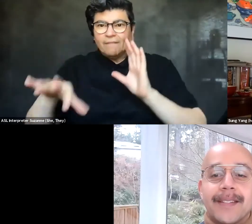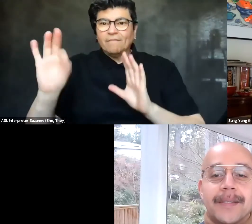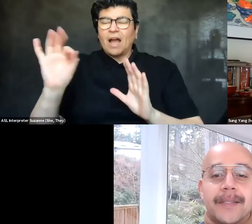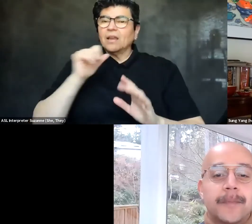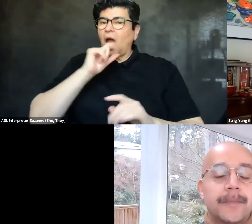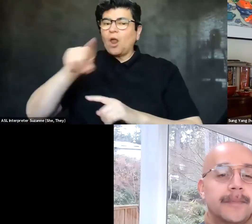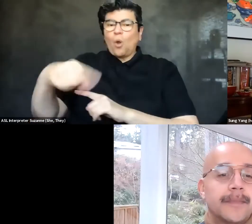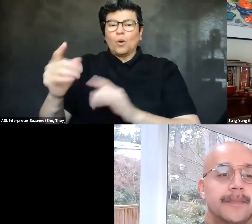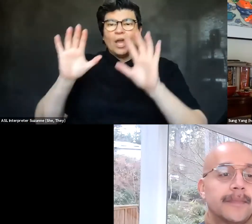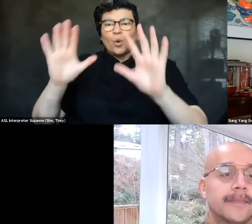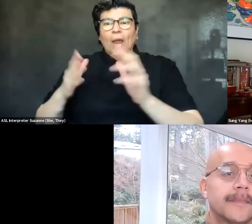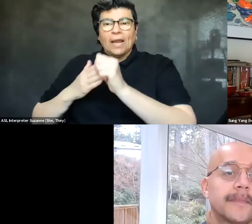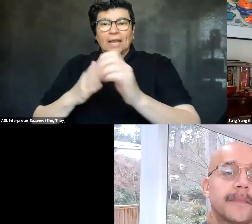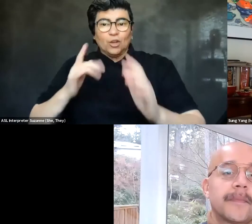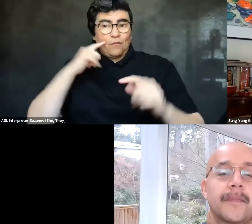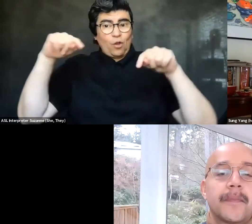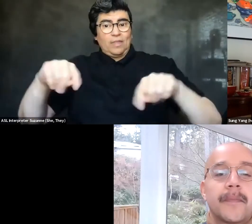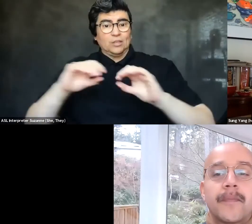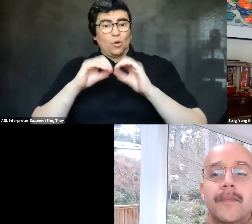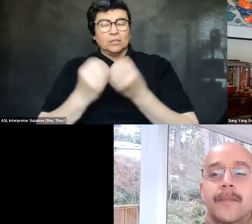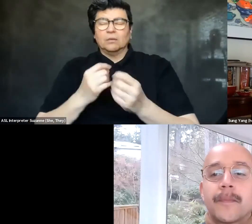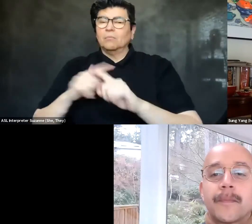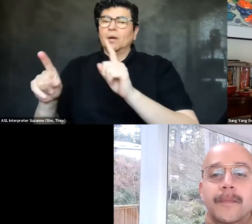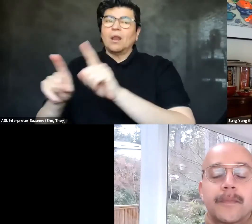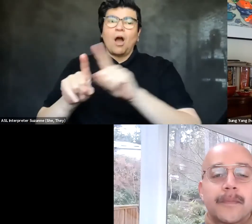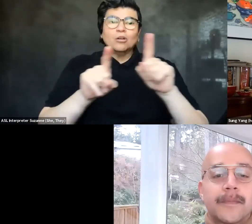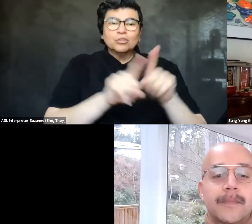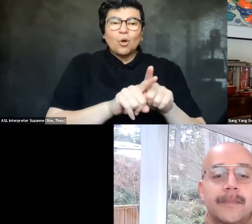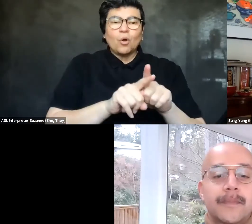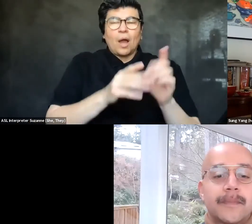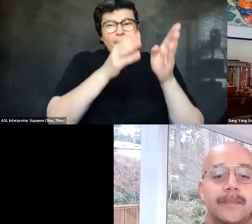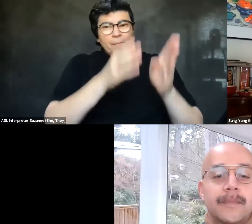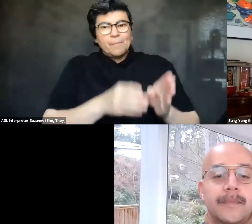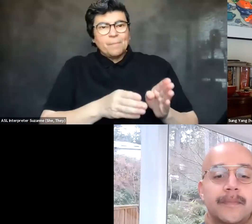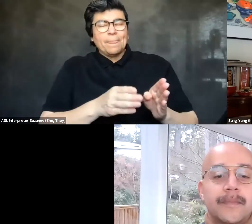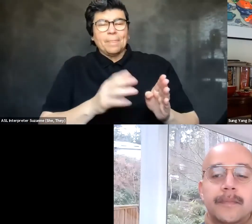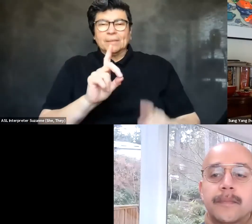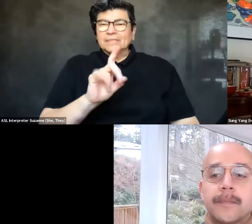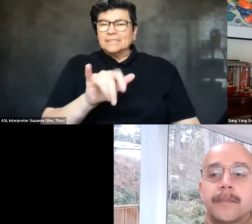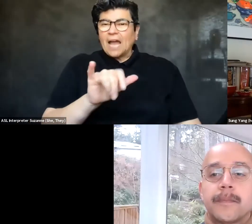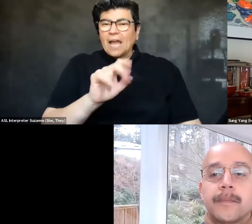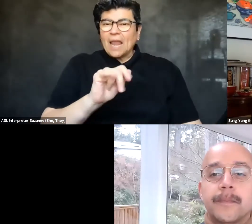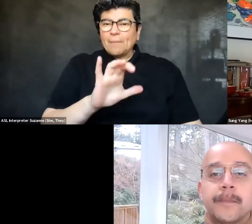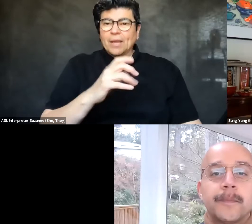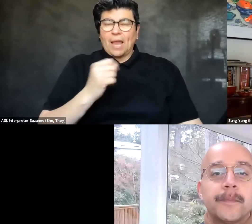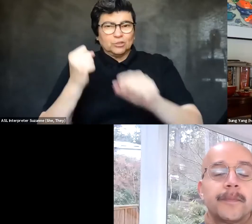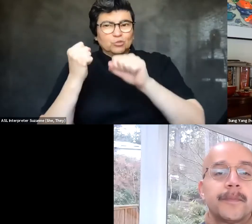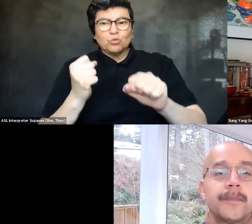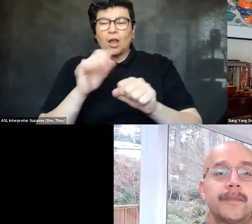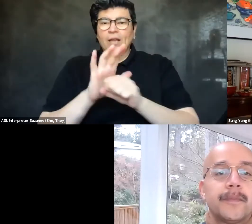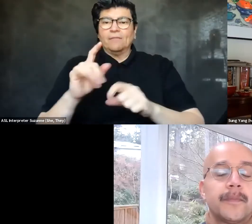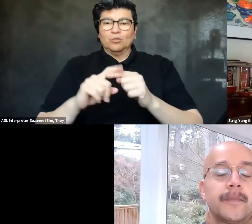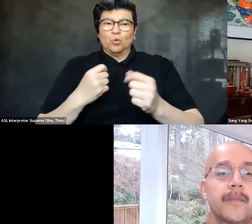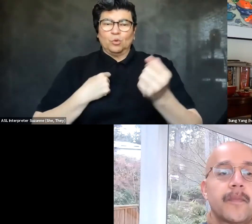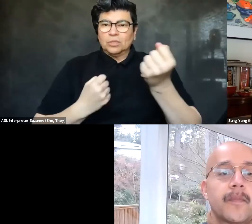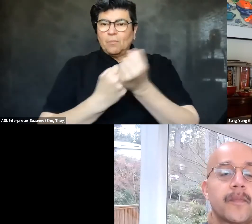great leader for the organization, but also an individual dynamic and strong enough to support and advocate for